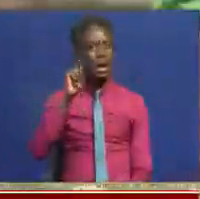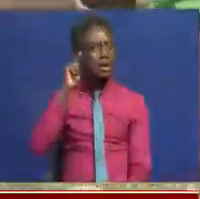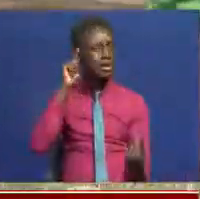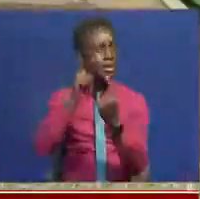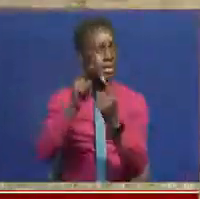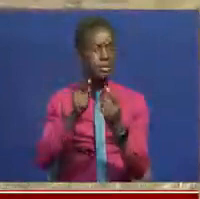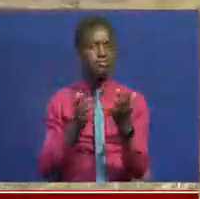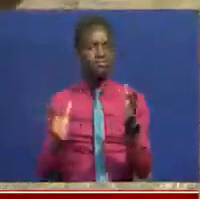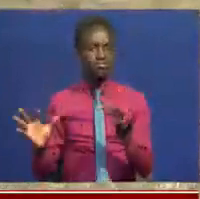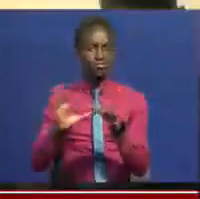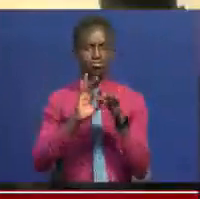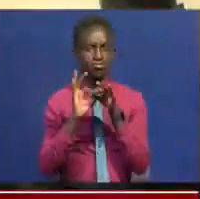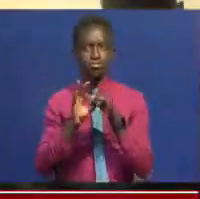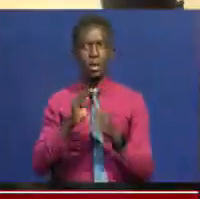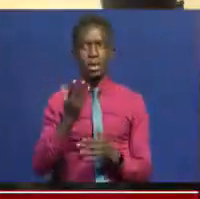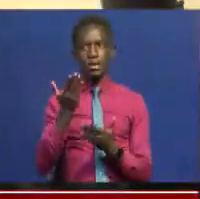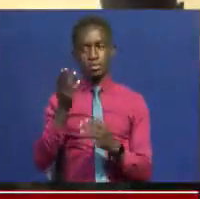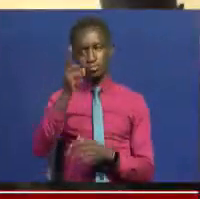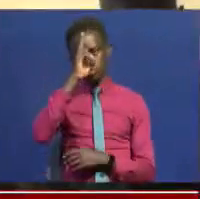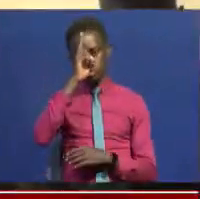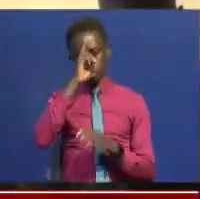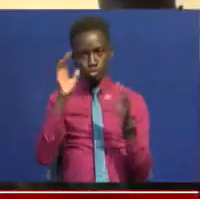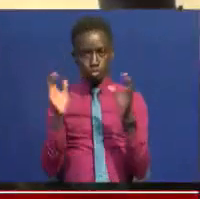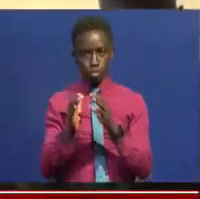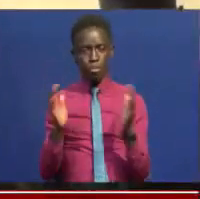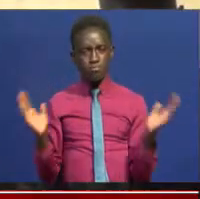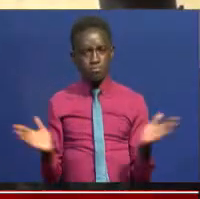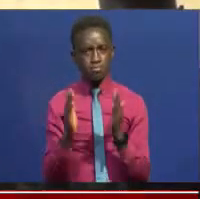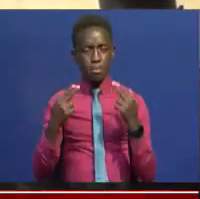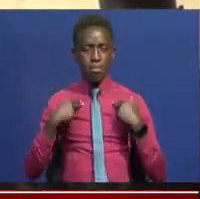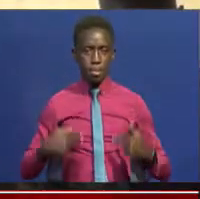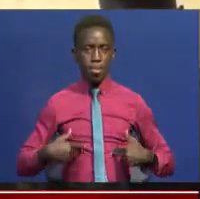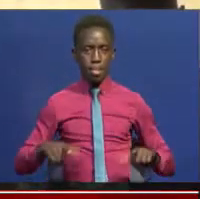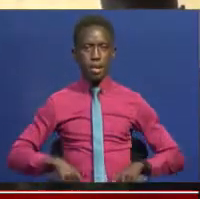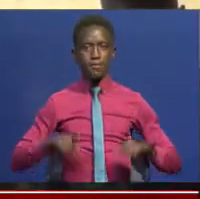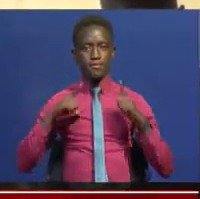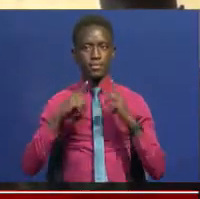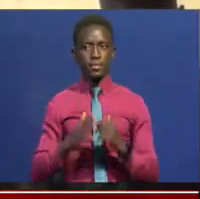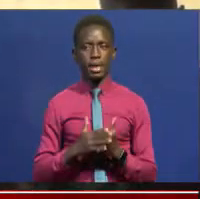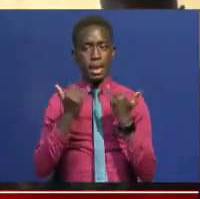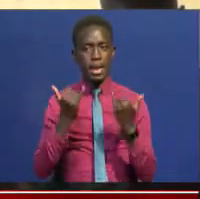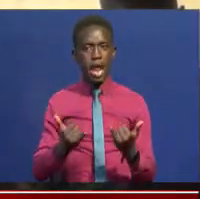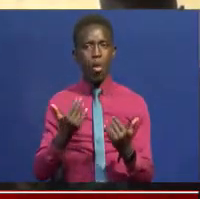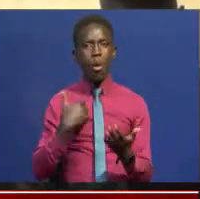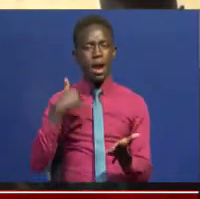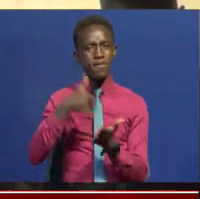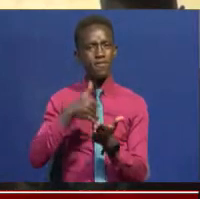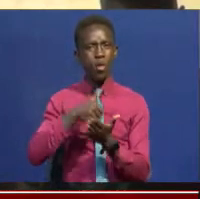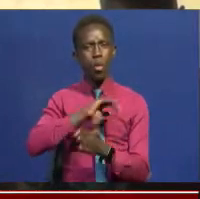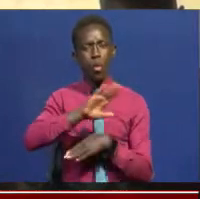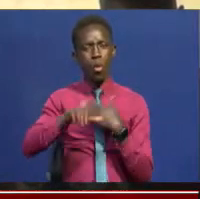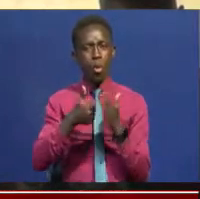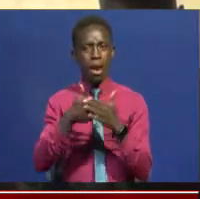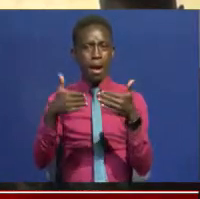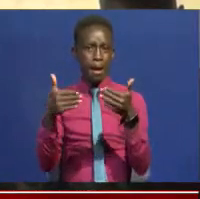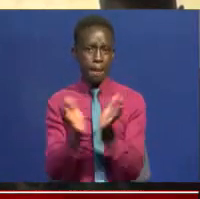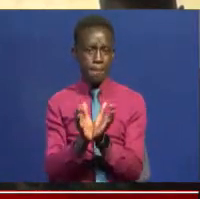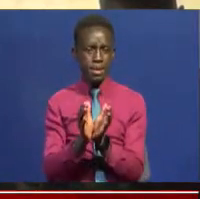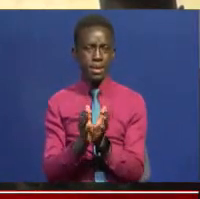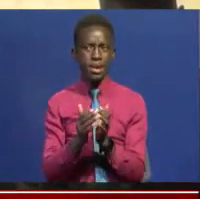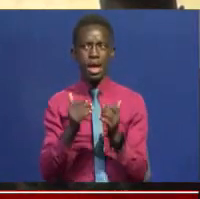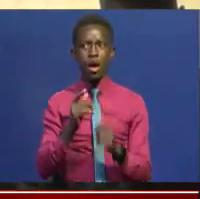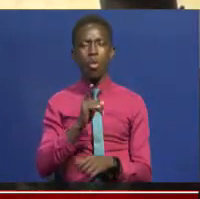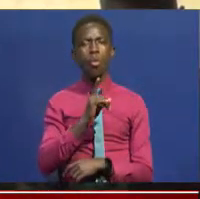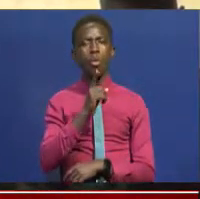and promote a healthy living. But this time, we are incorporating all the companies. The commandant has